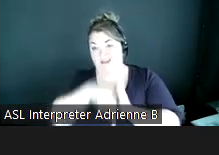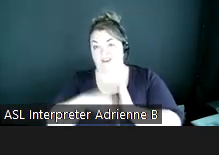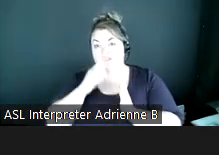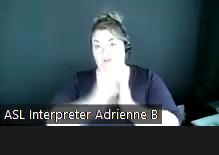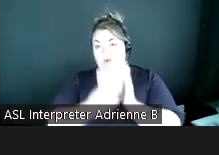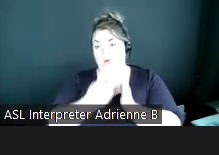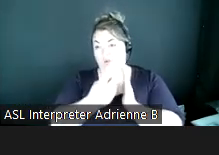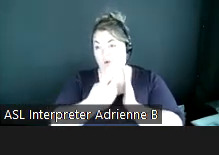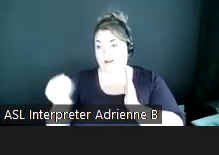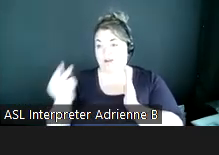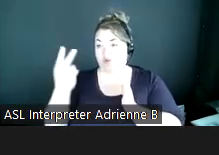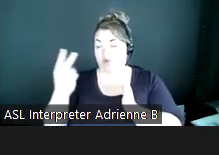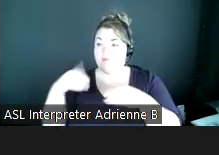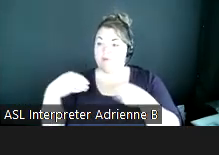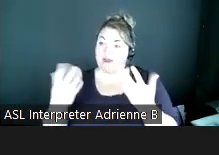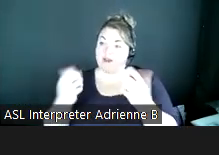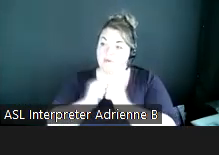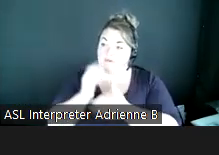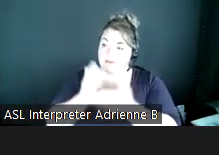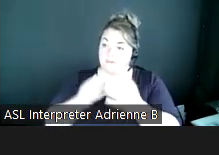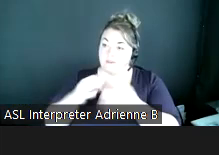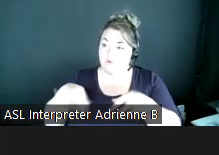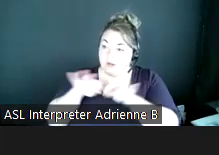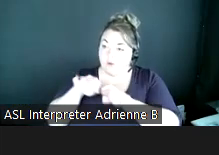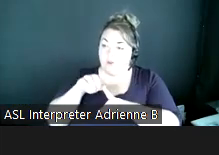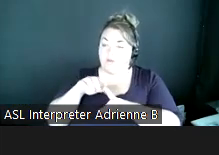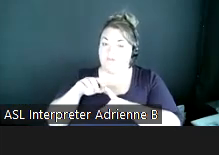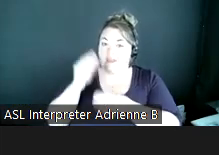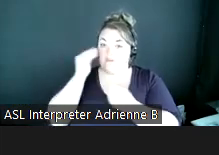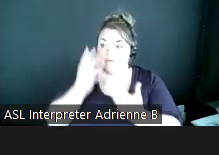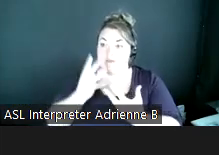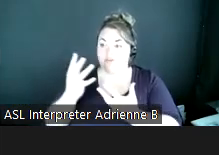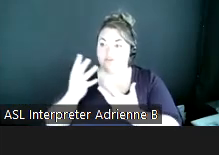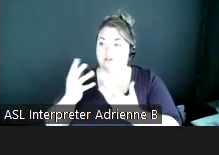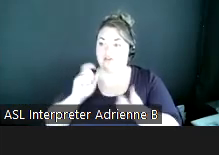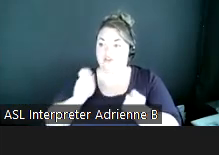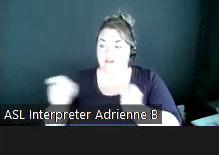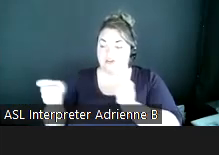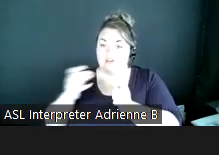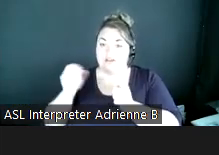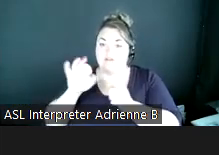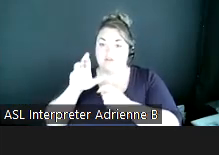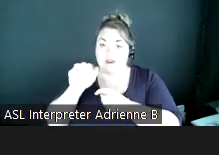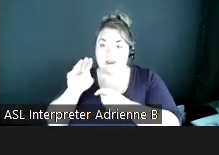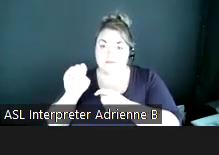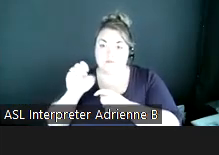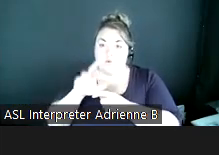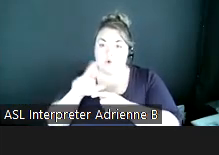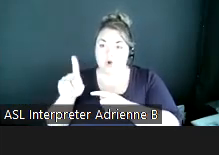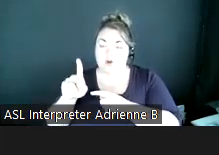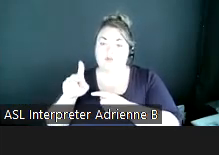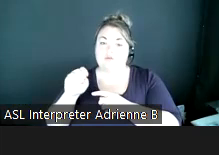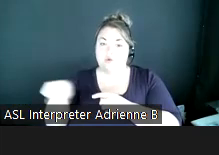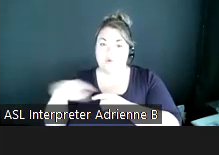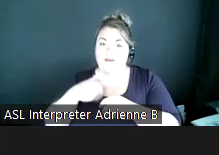and providing you with some of the critical information, changes, and framework so that you have